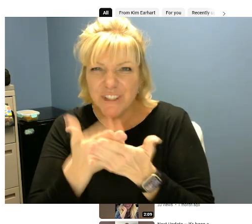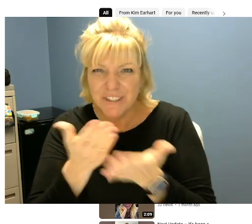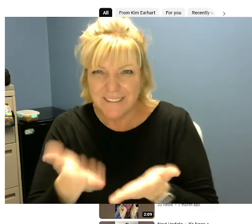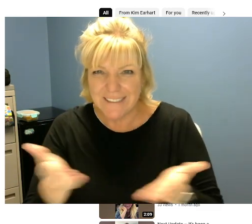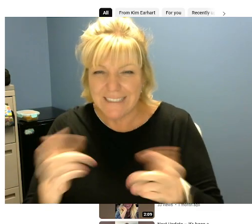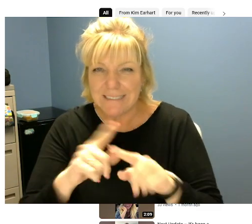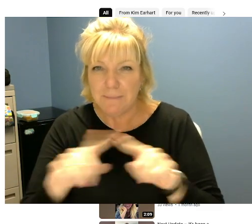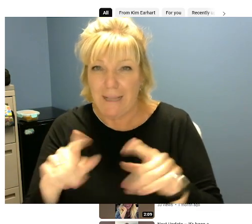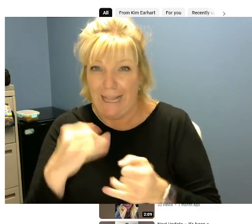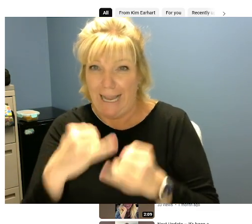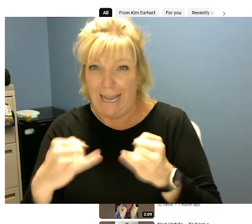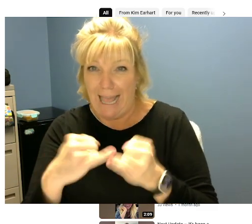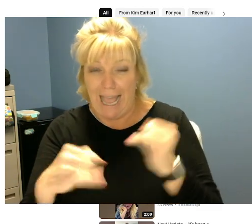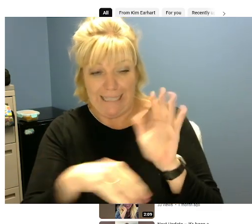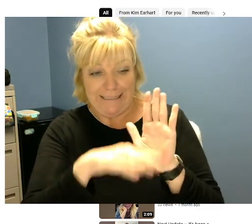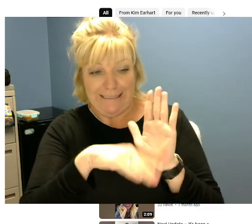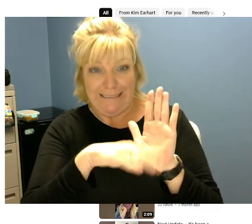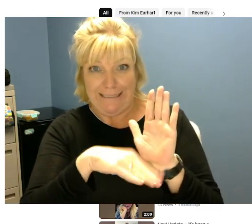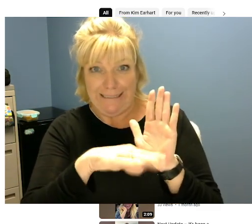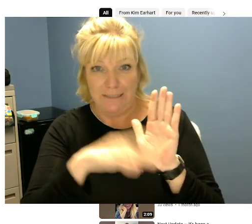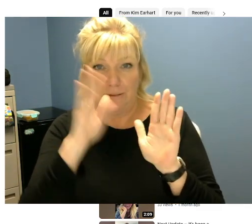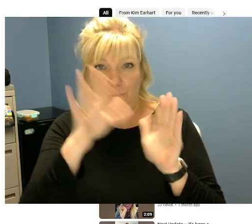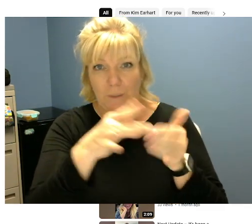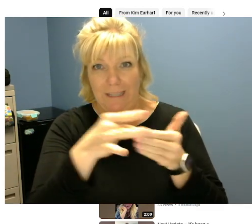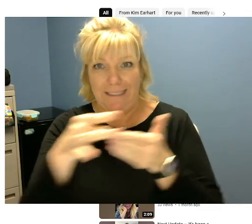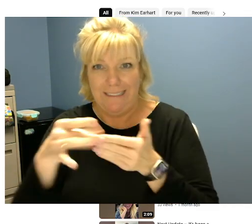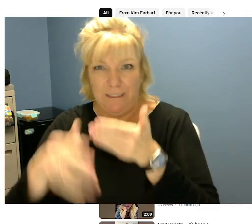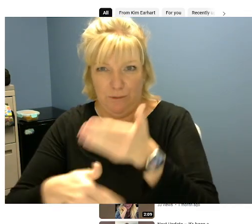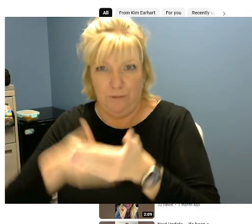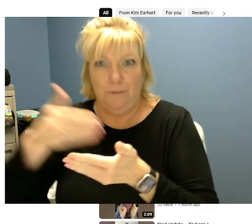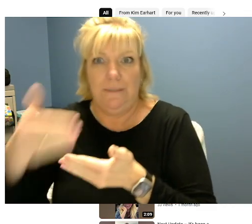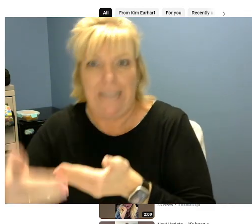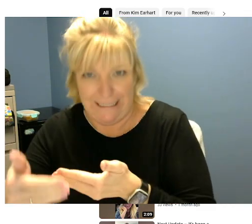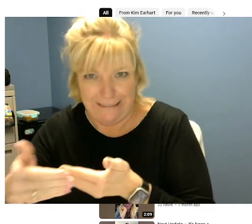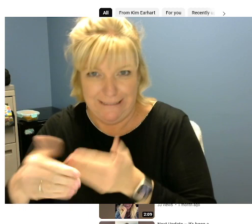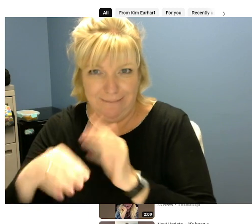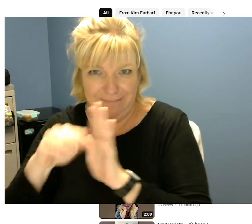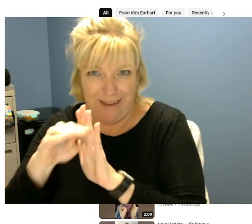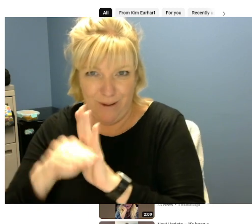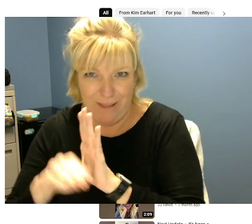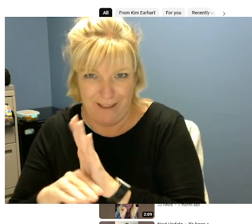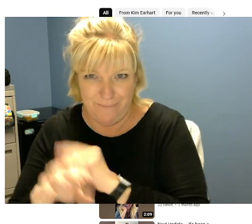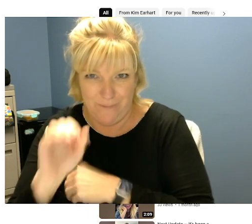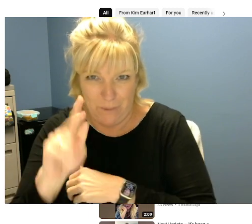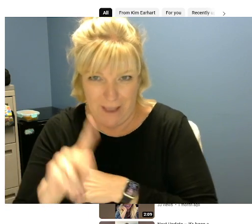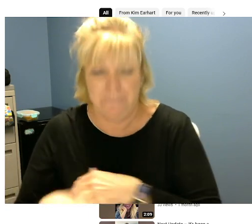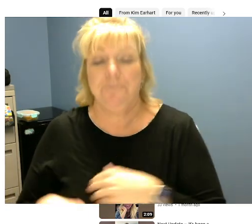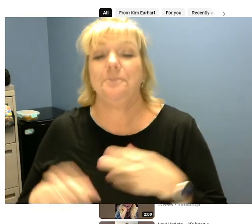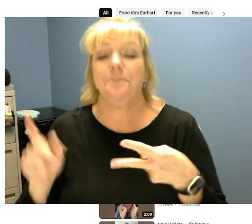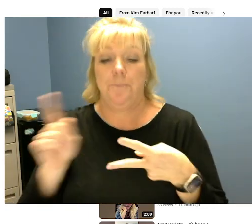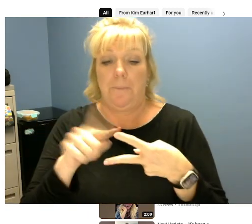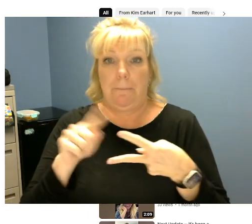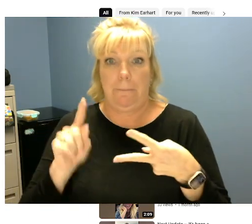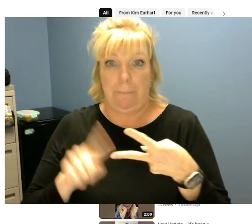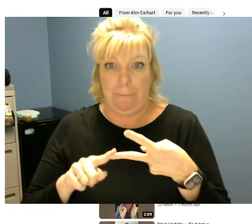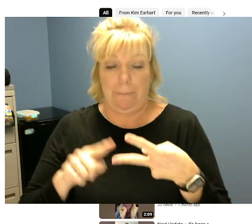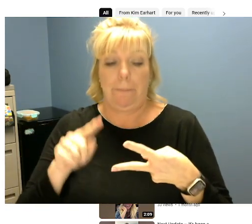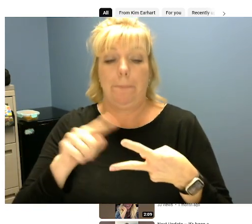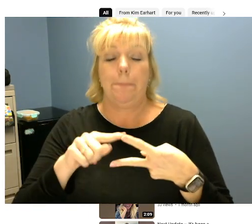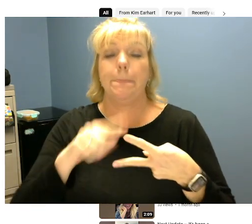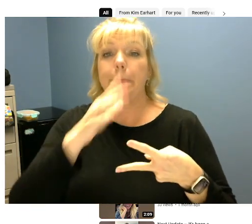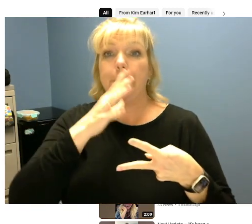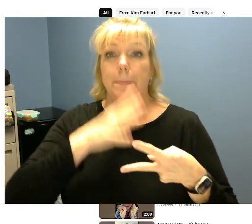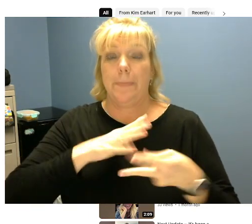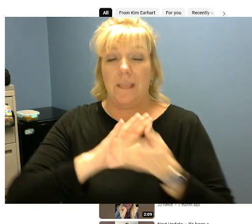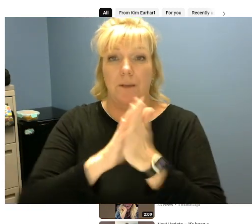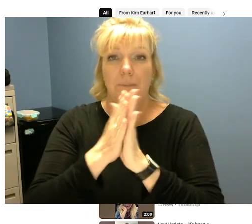is really more like where we're headed next. It's kind of the link to our next thing. Two things though. So you've got women as protesters